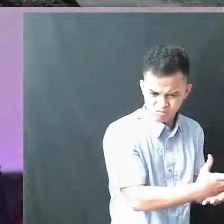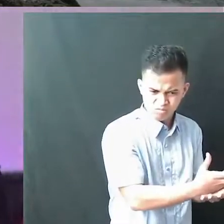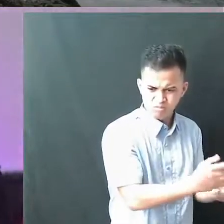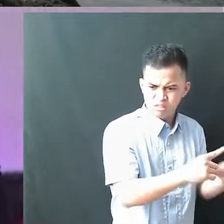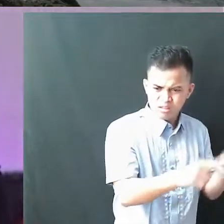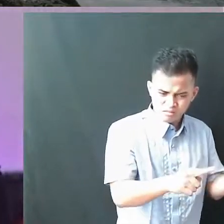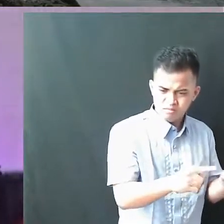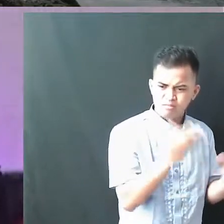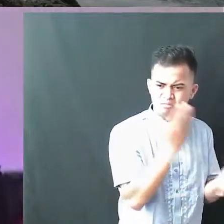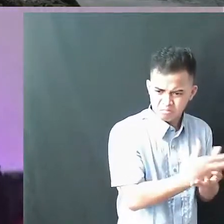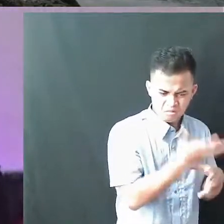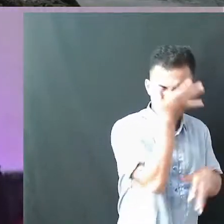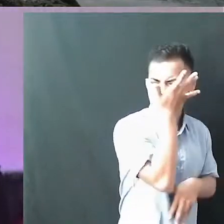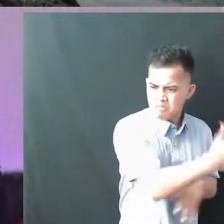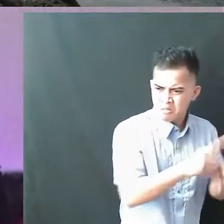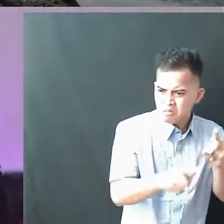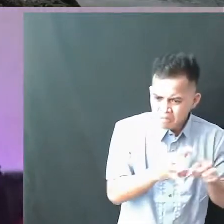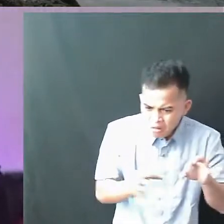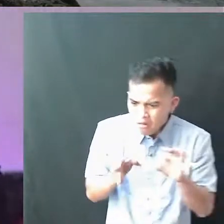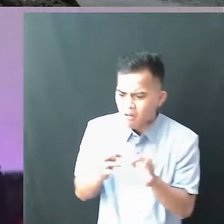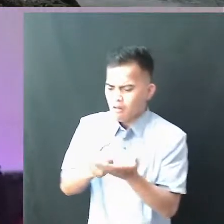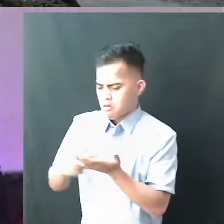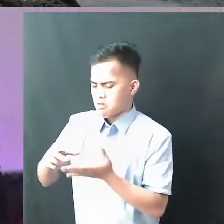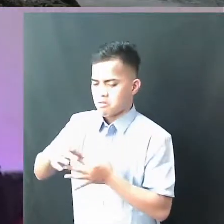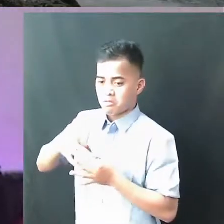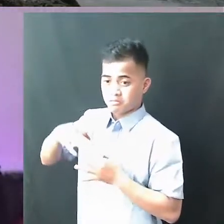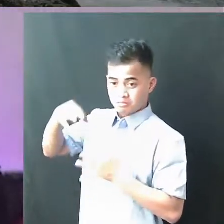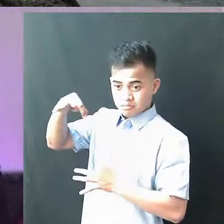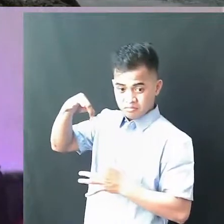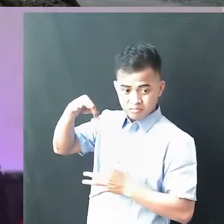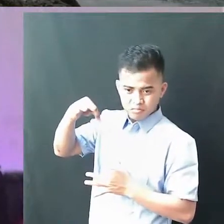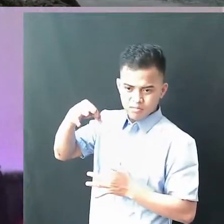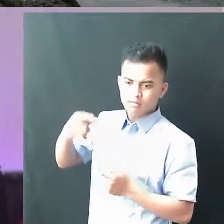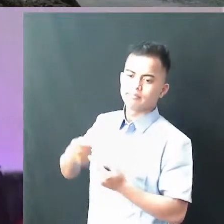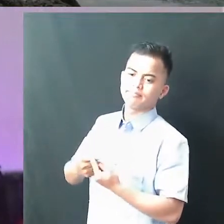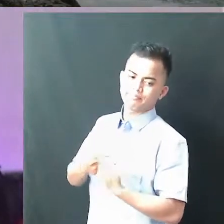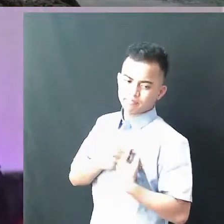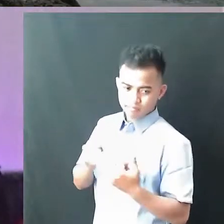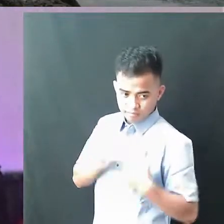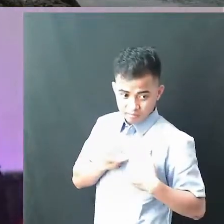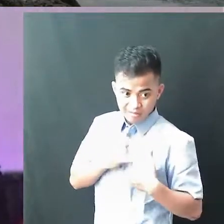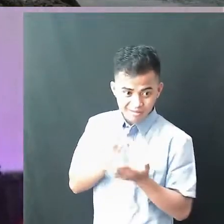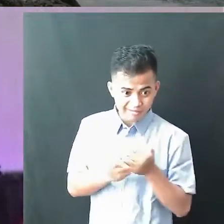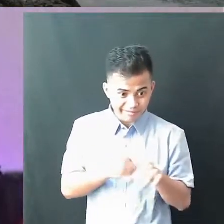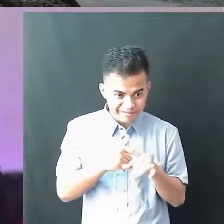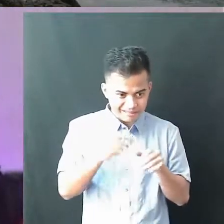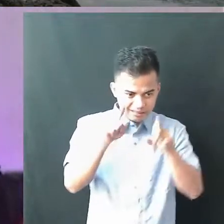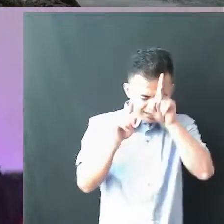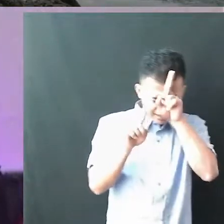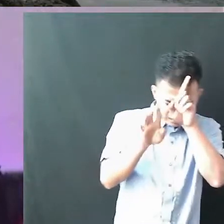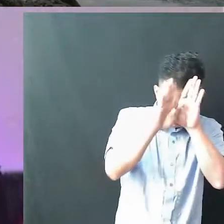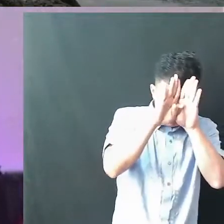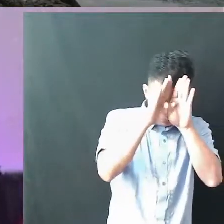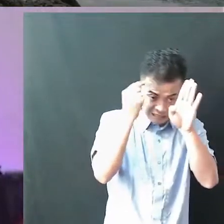Is there a battle in your body right now, in your mind, in your soul? There should be. The flesh